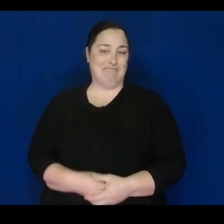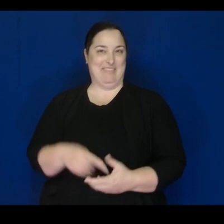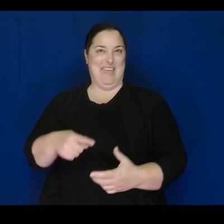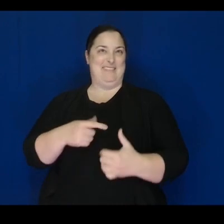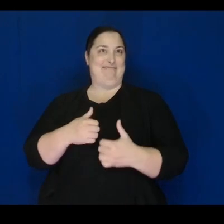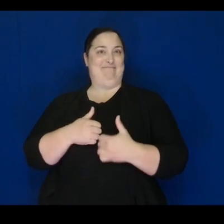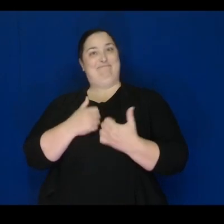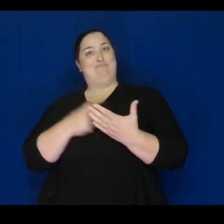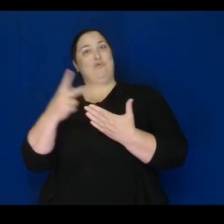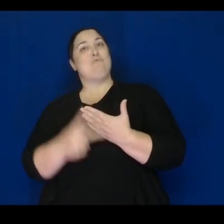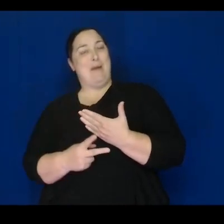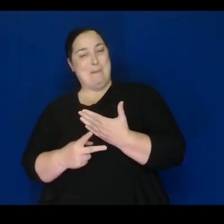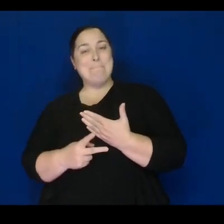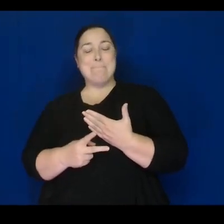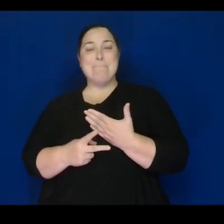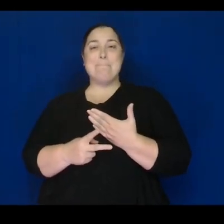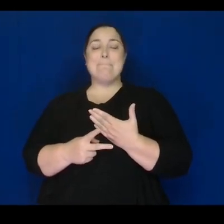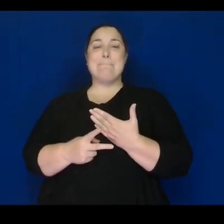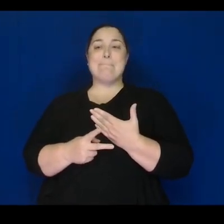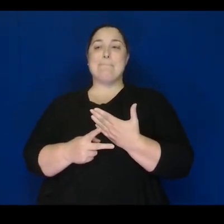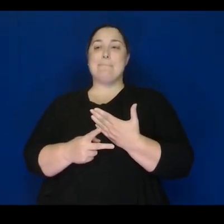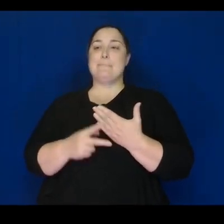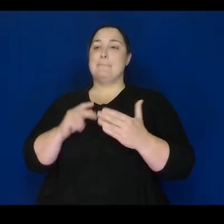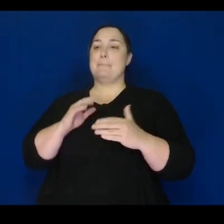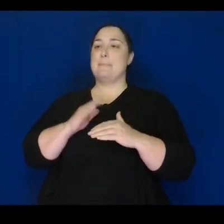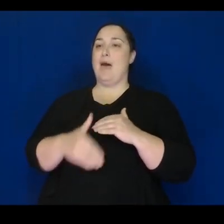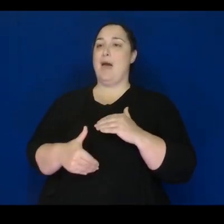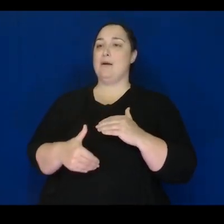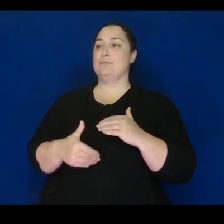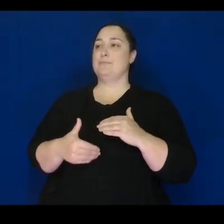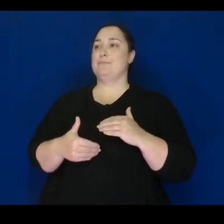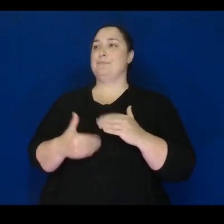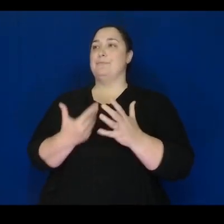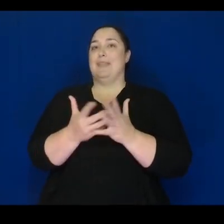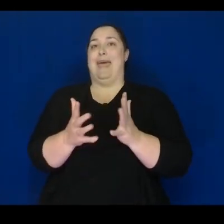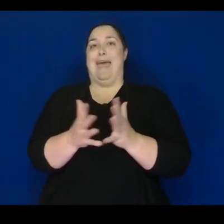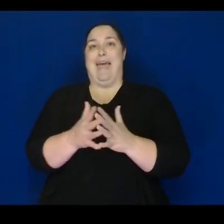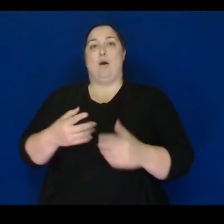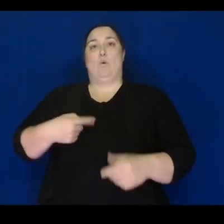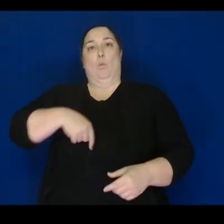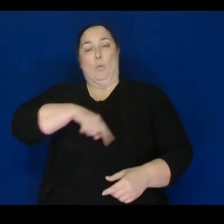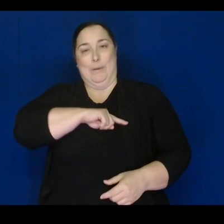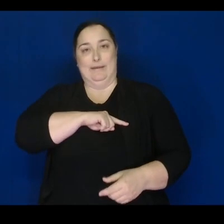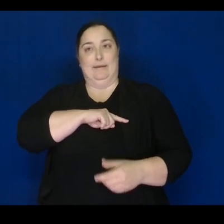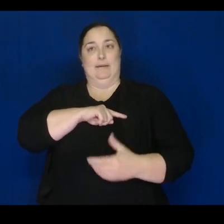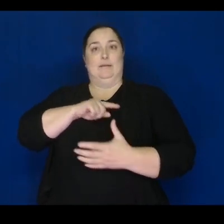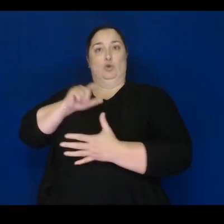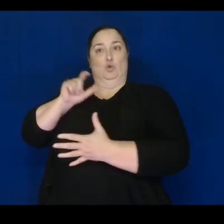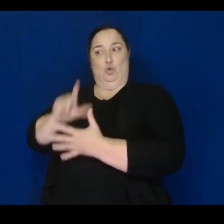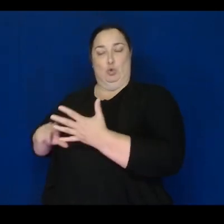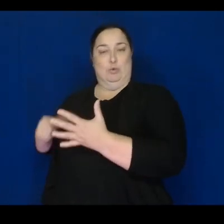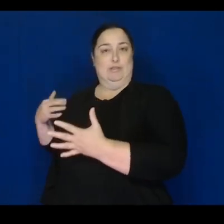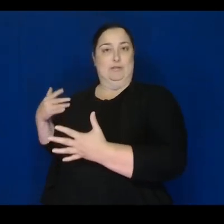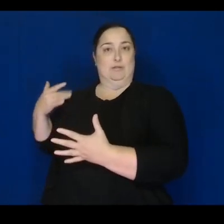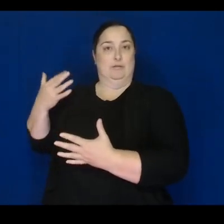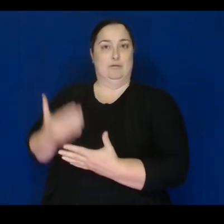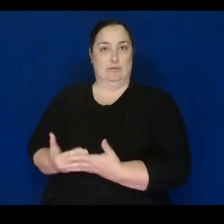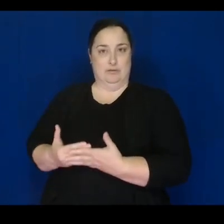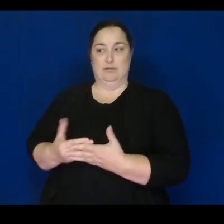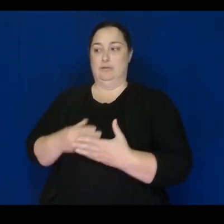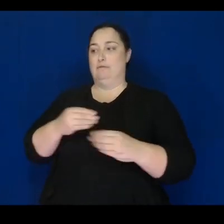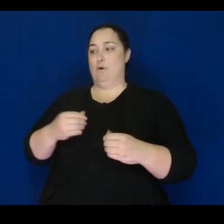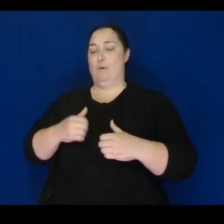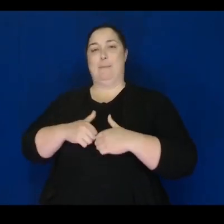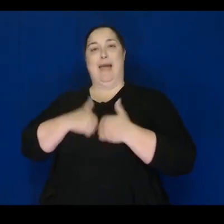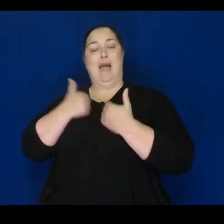all about. And it's really about doing things how we do it, seeing things through our perspectives